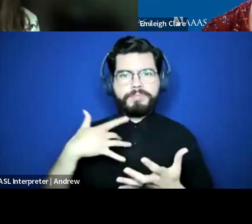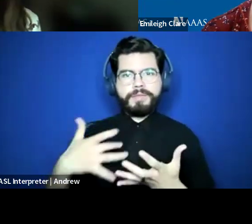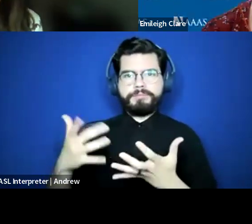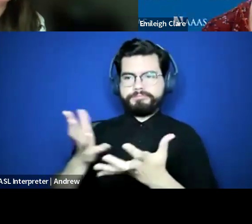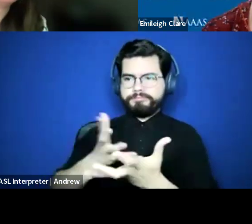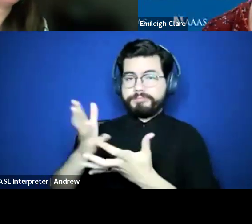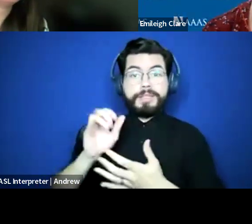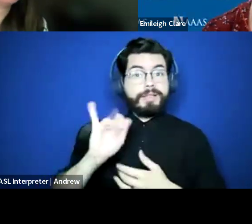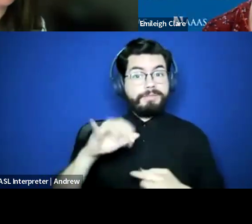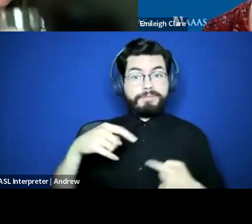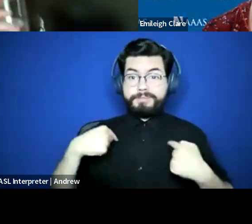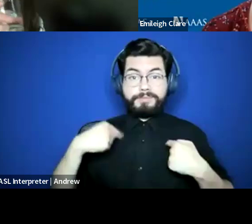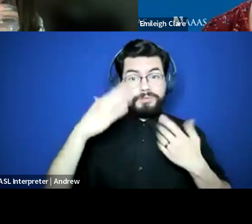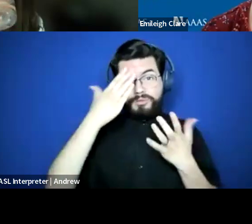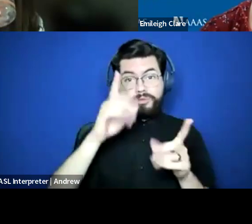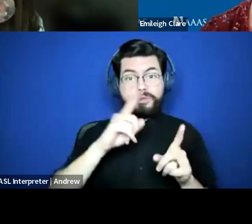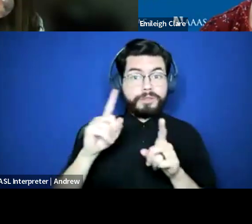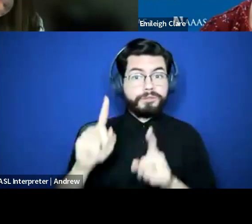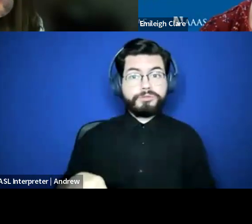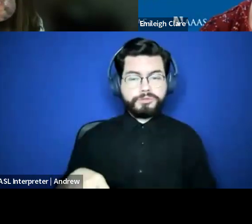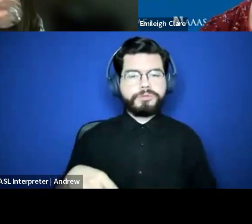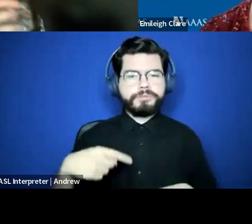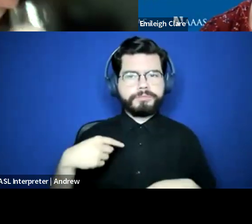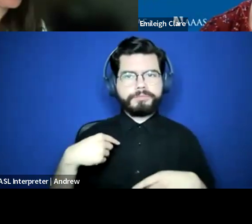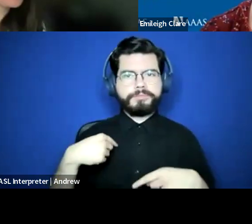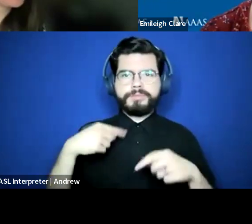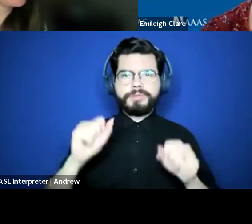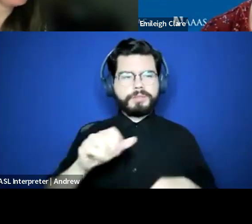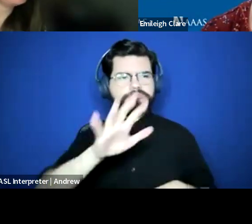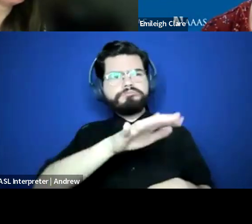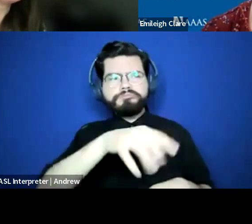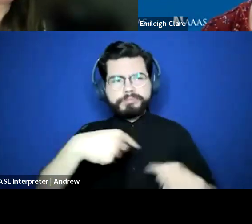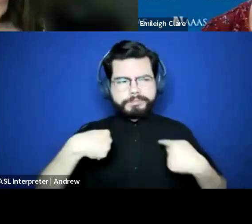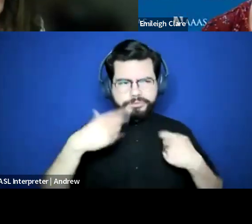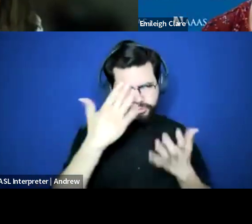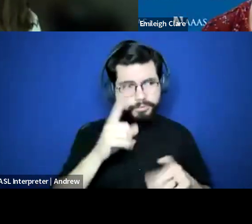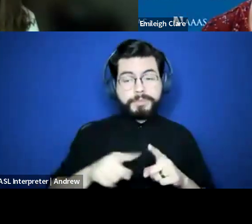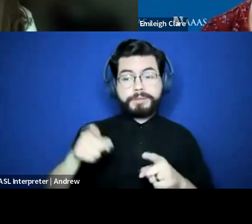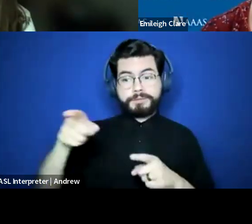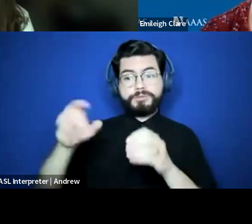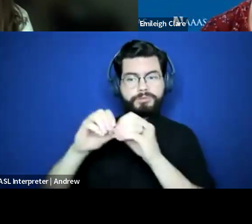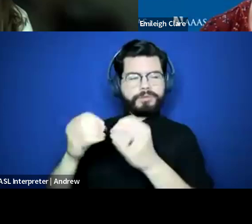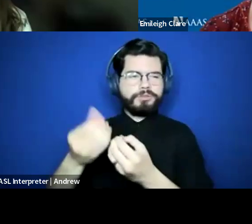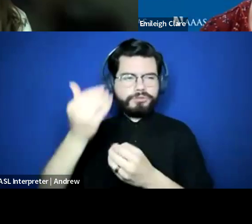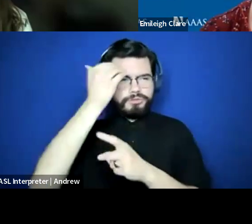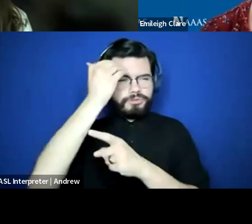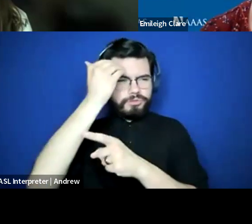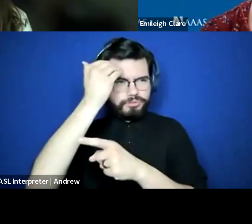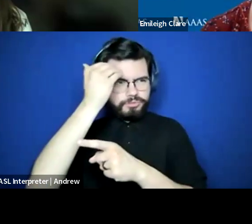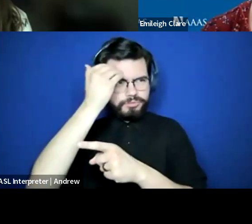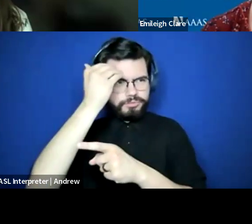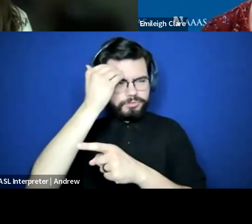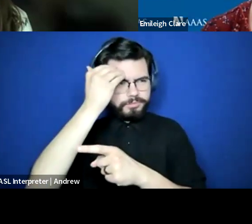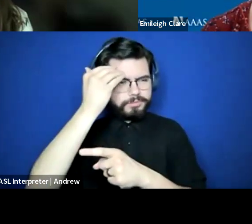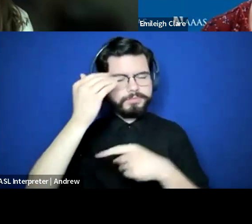I might be able to make that connection for them to another organization that might have that resource or have that